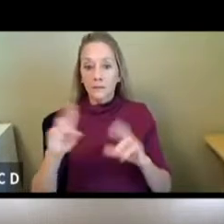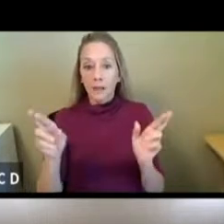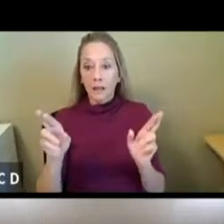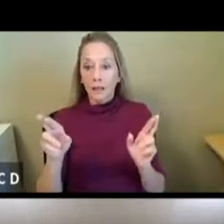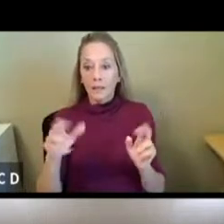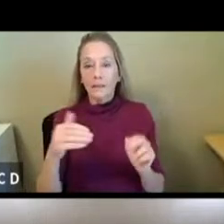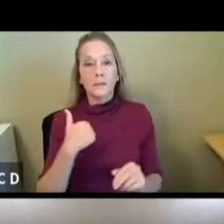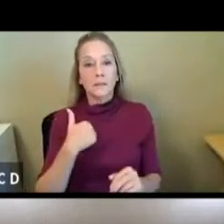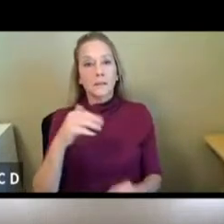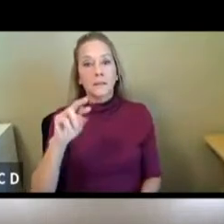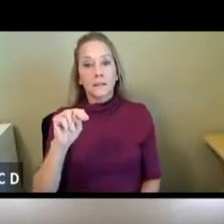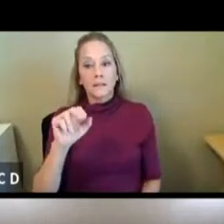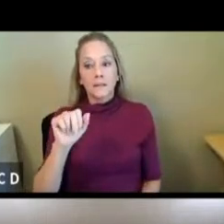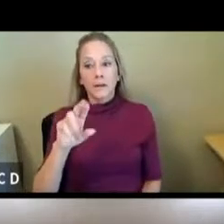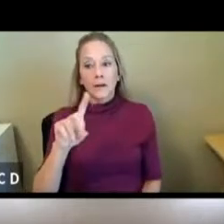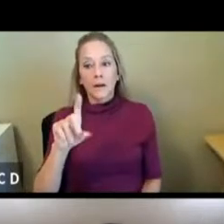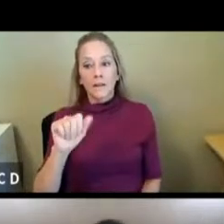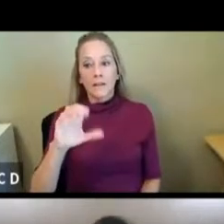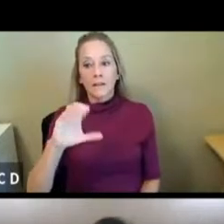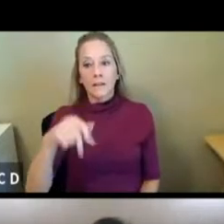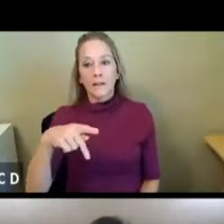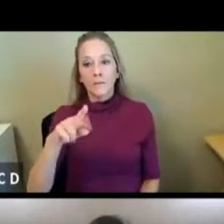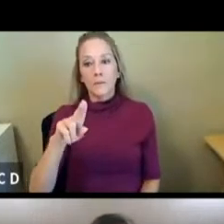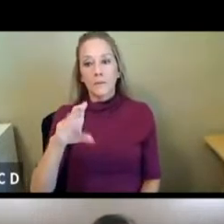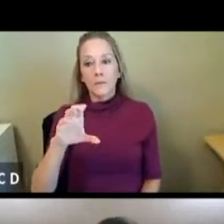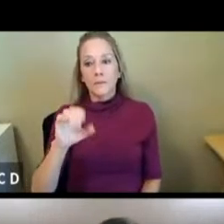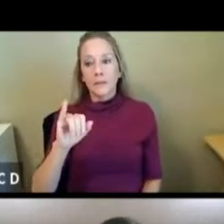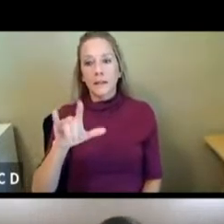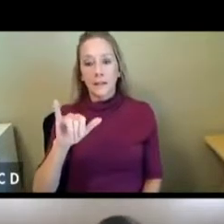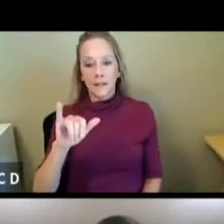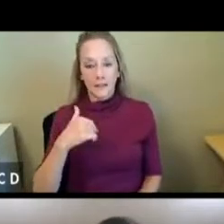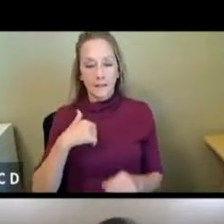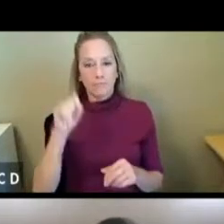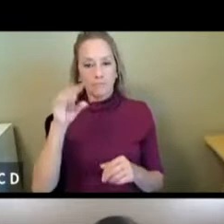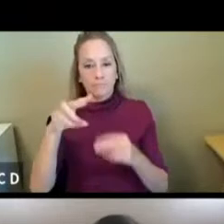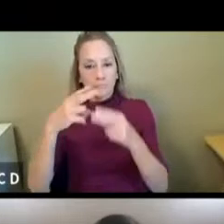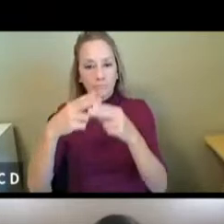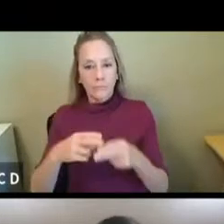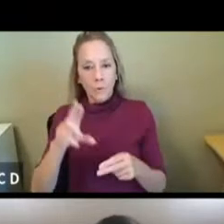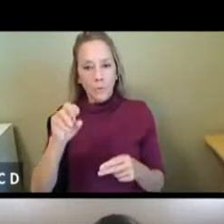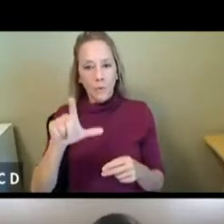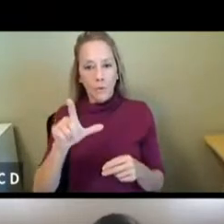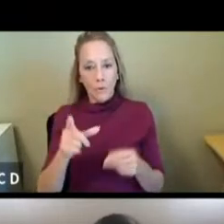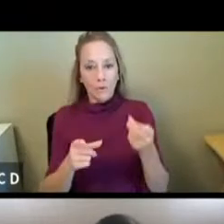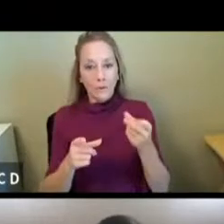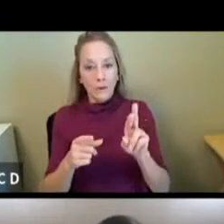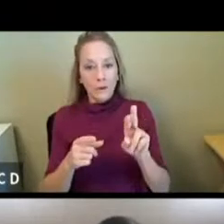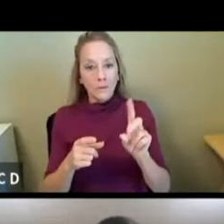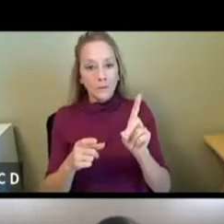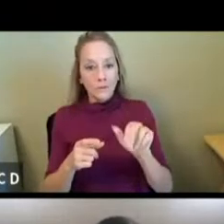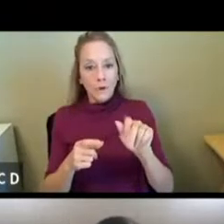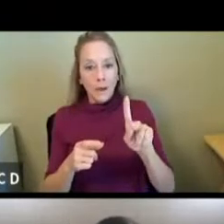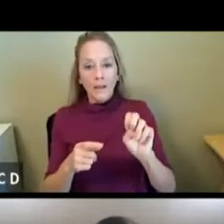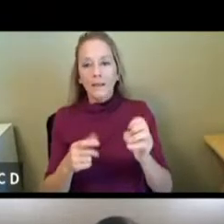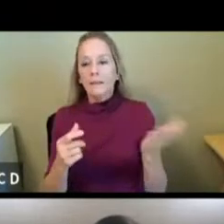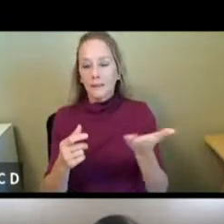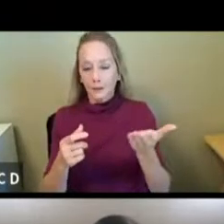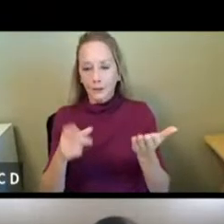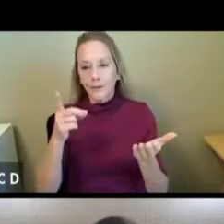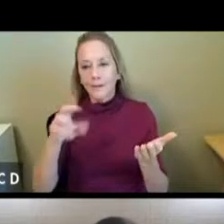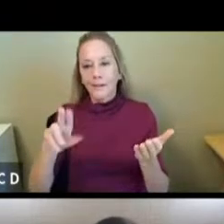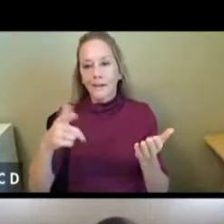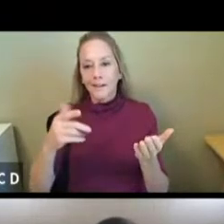This is Narda Capicelli. I'm taking roll. Dr. Drake, Here. Dr.